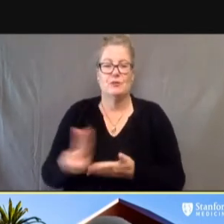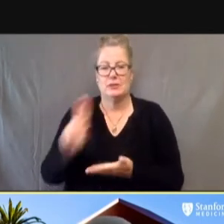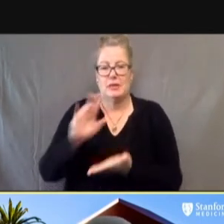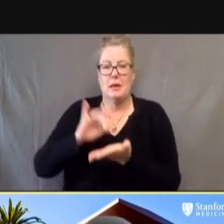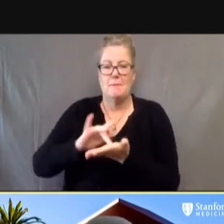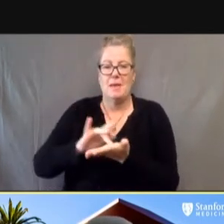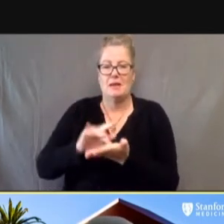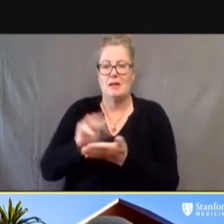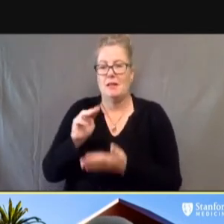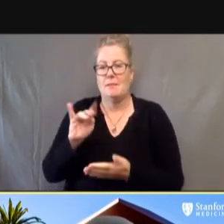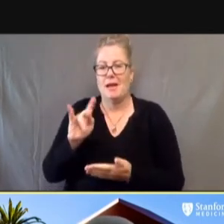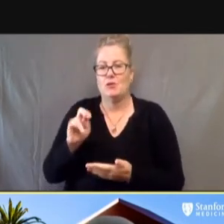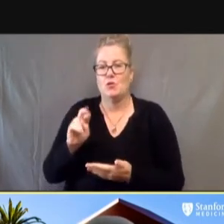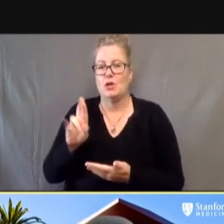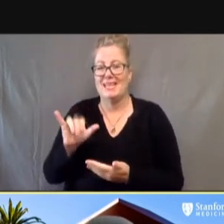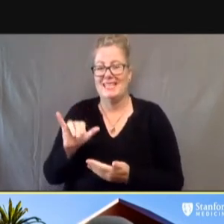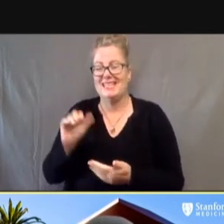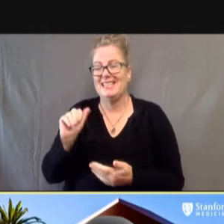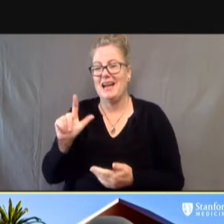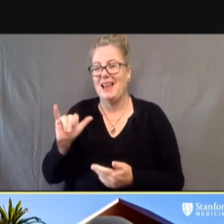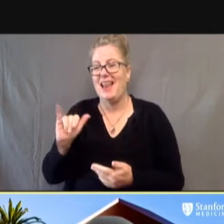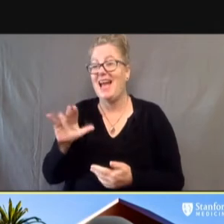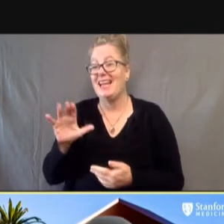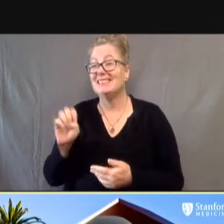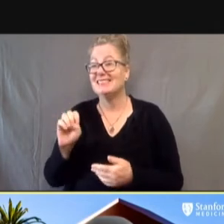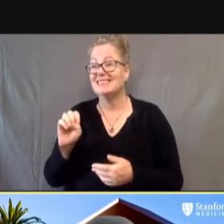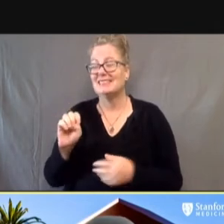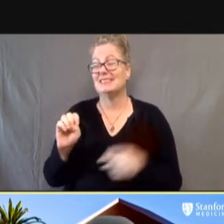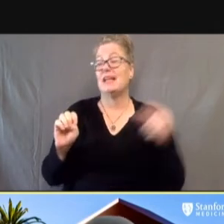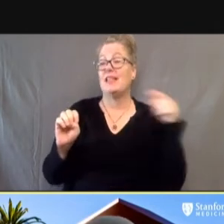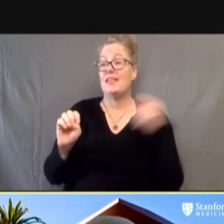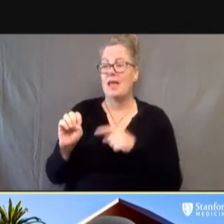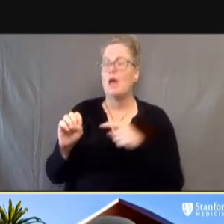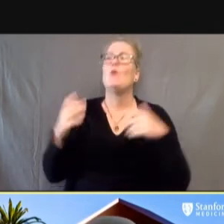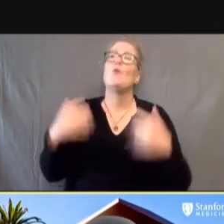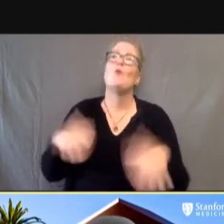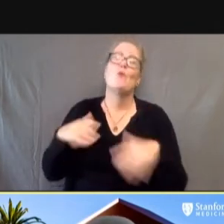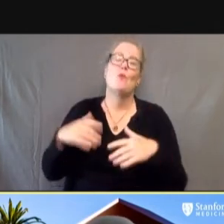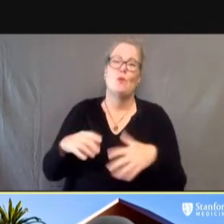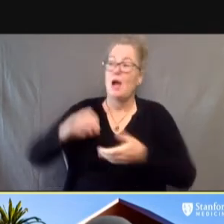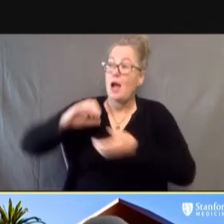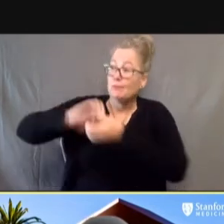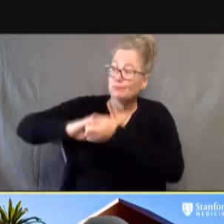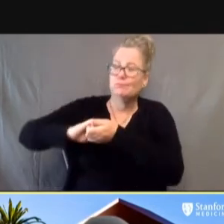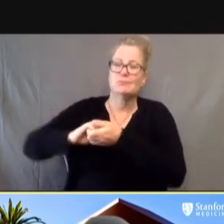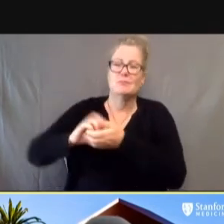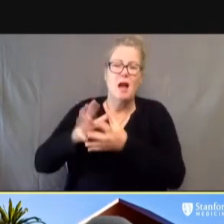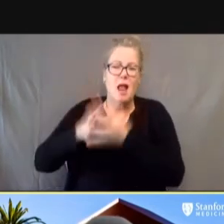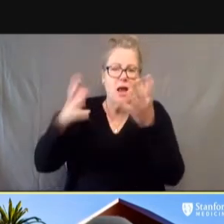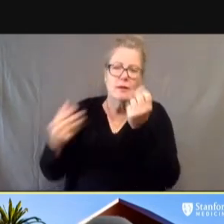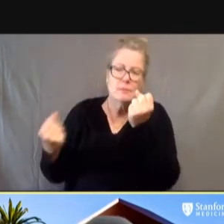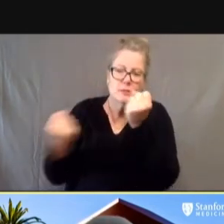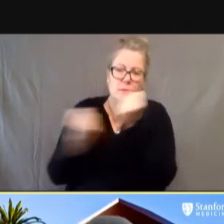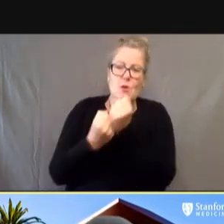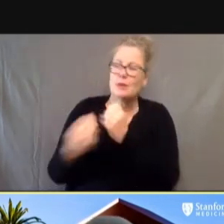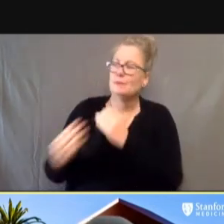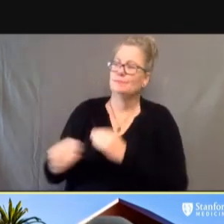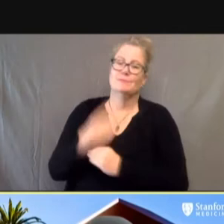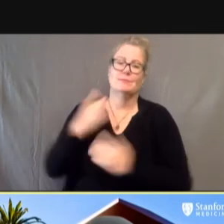in 2019, which opened for us a lot of additional support and inspiration for the kind of work that we could do as